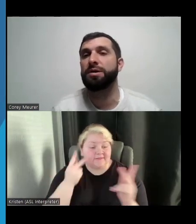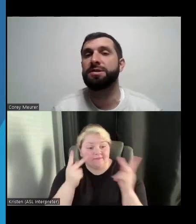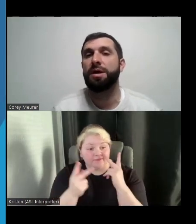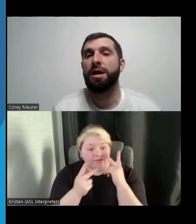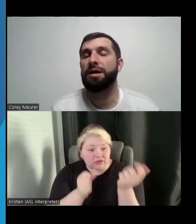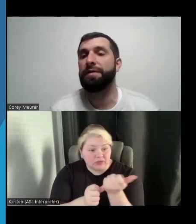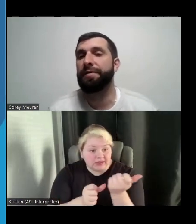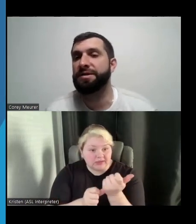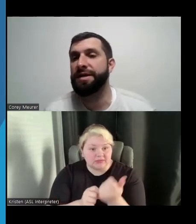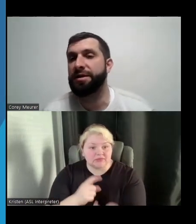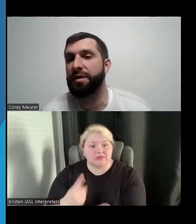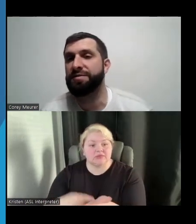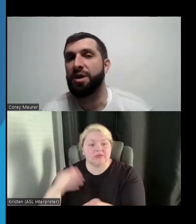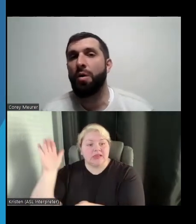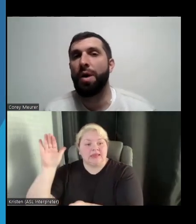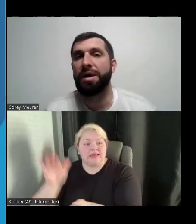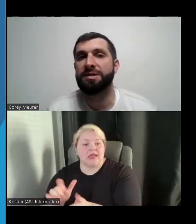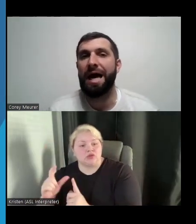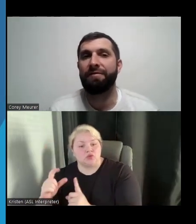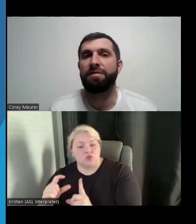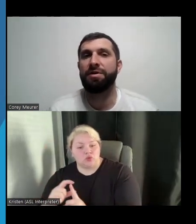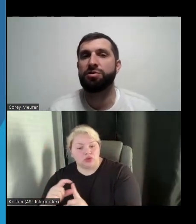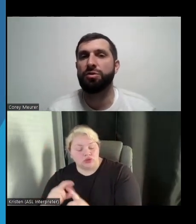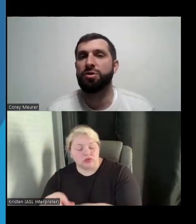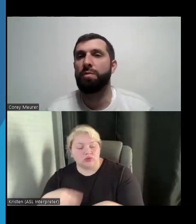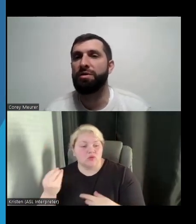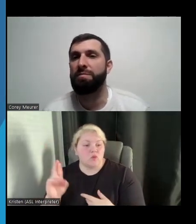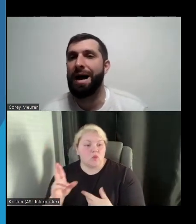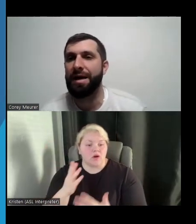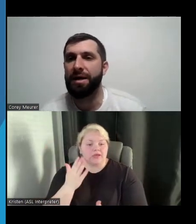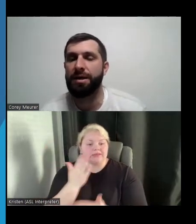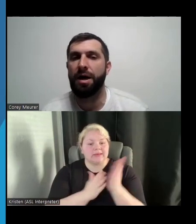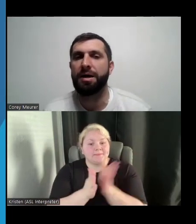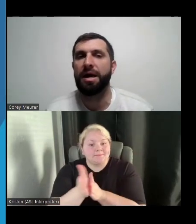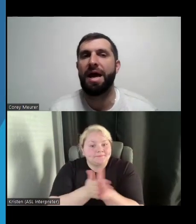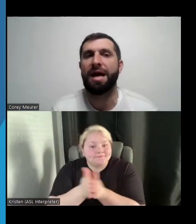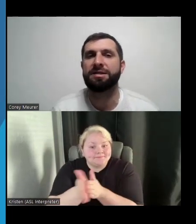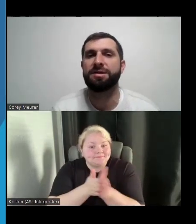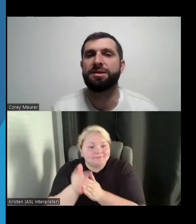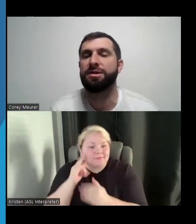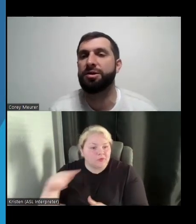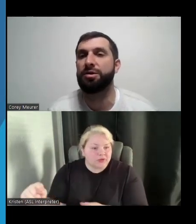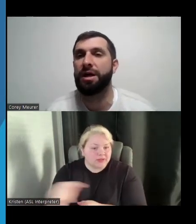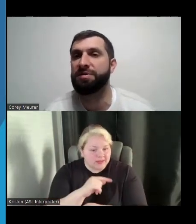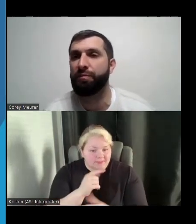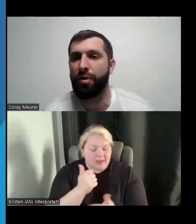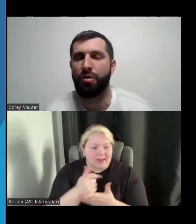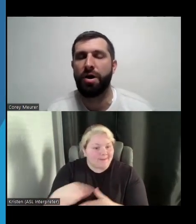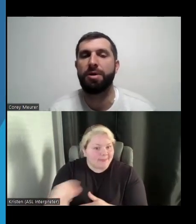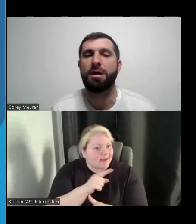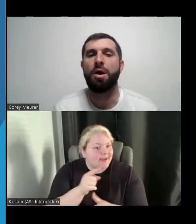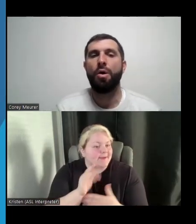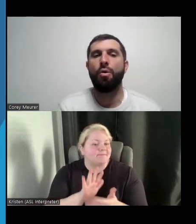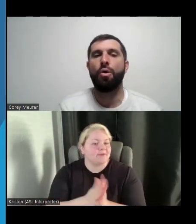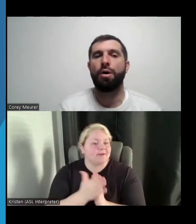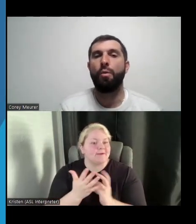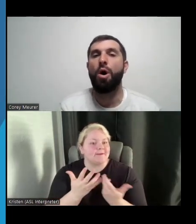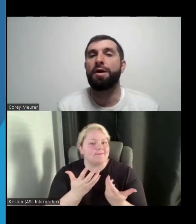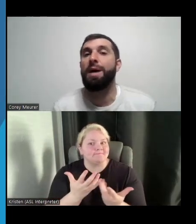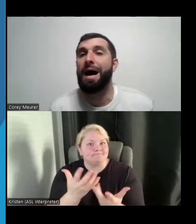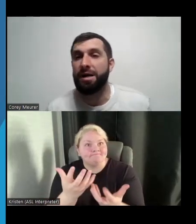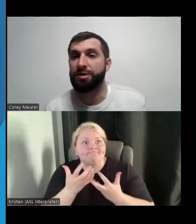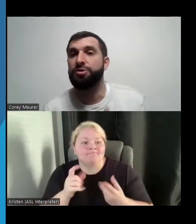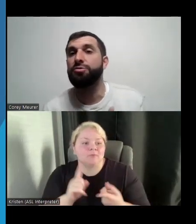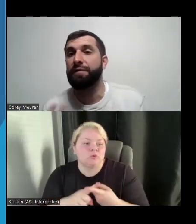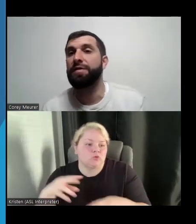less words, different incentives, ways to have individuals hopefully buy in and gain access to certain types of programming, or